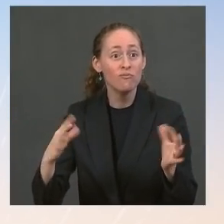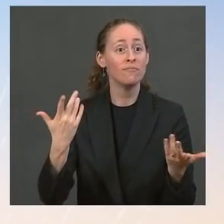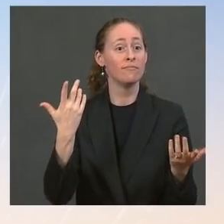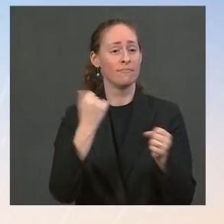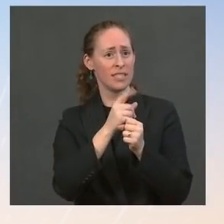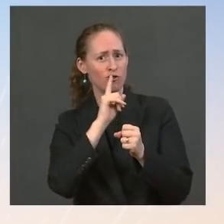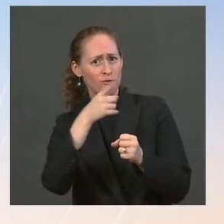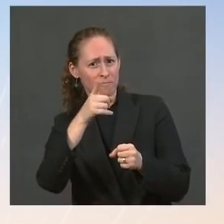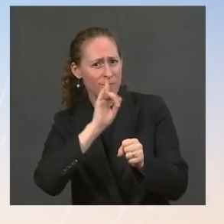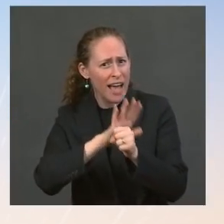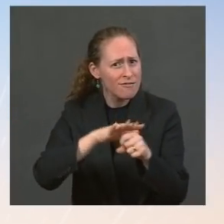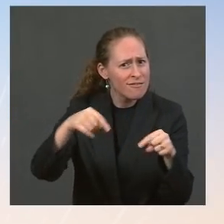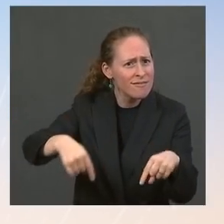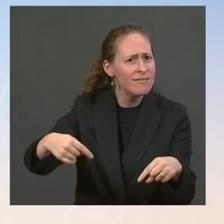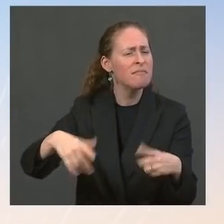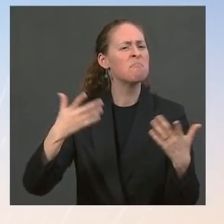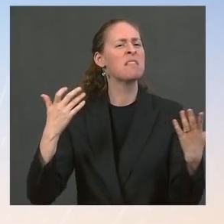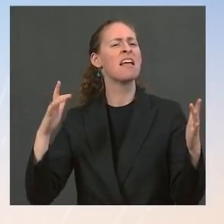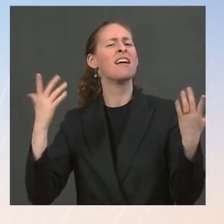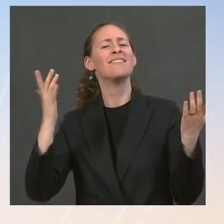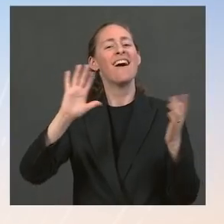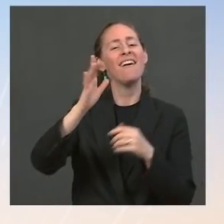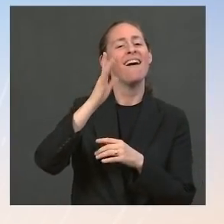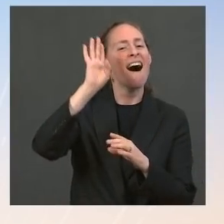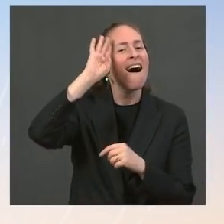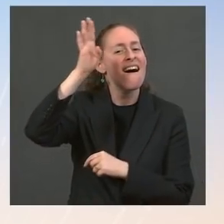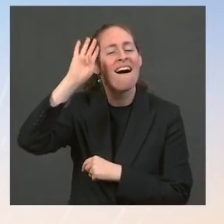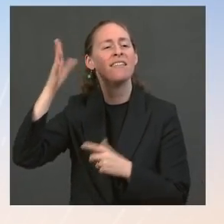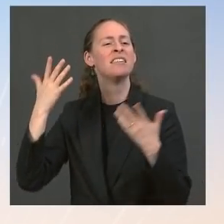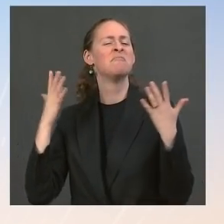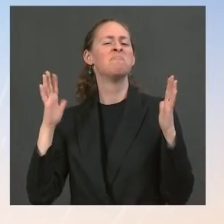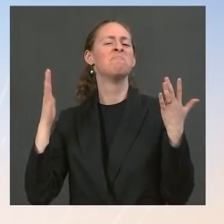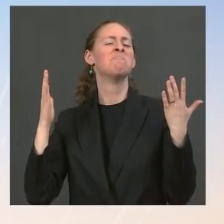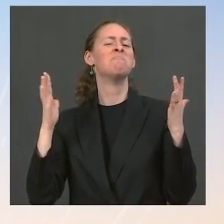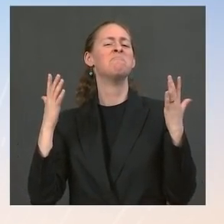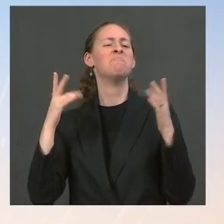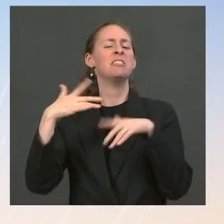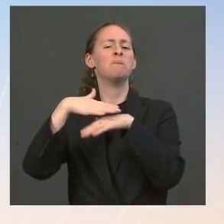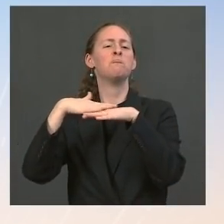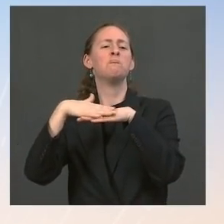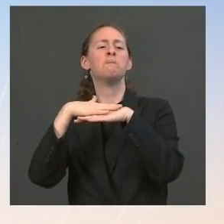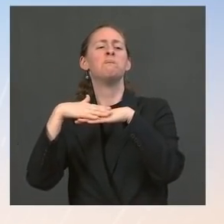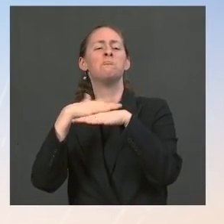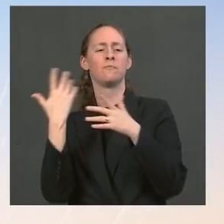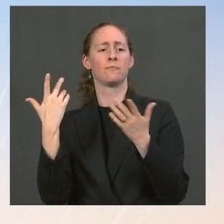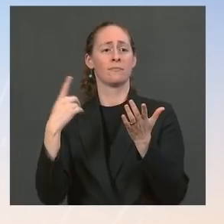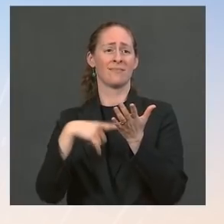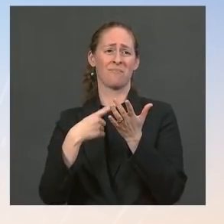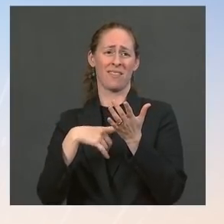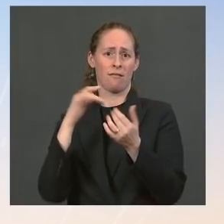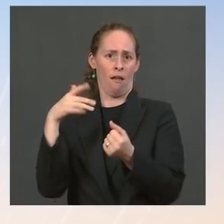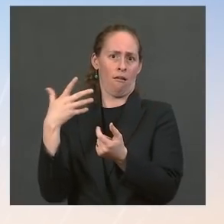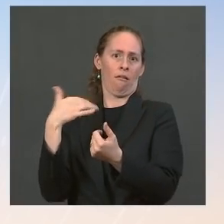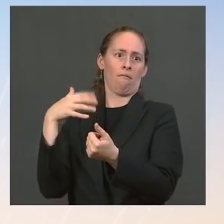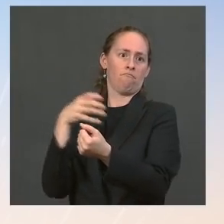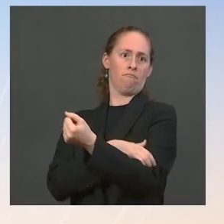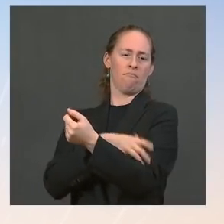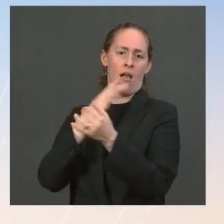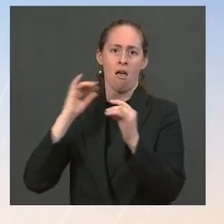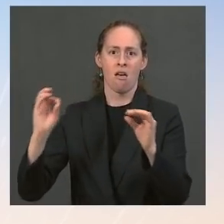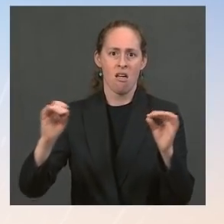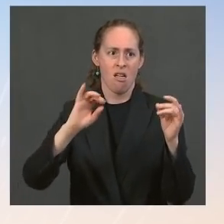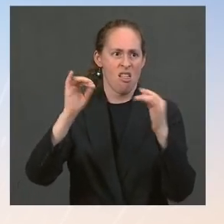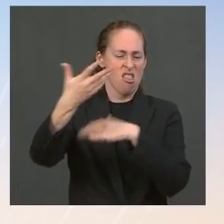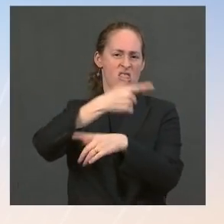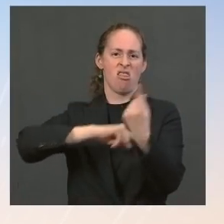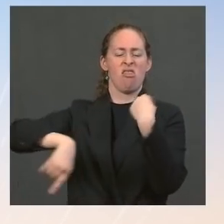and just saying hello to them. And sometimes, you know, that's important and powerful too, at a time where there's been so much division, where